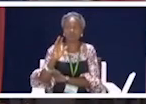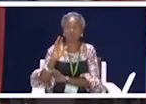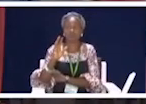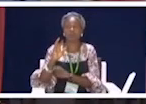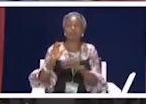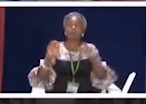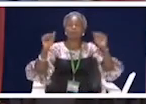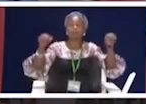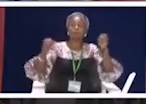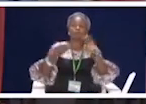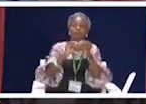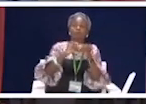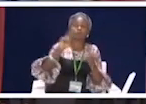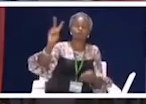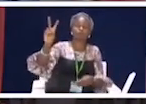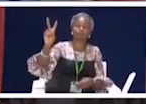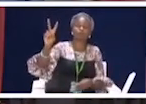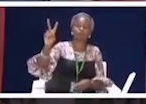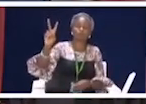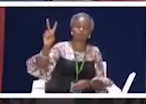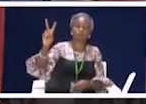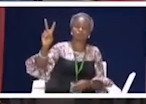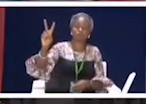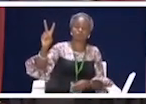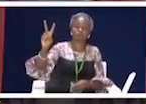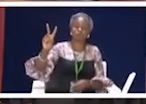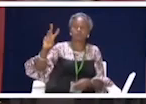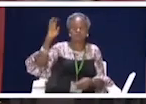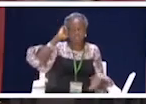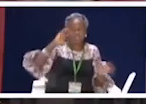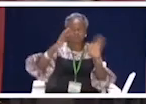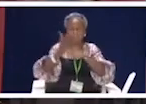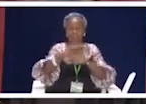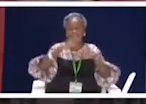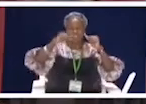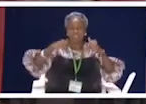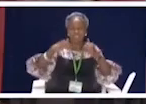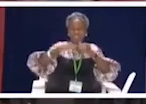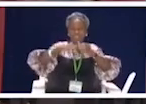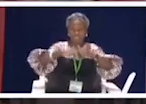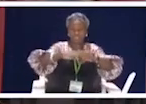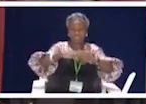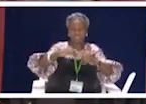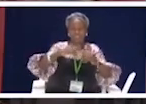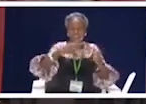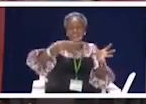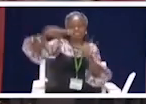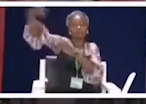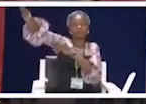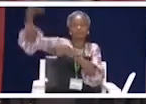Possibility number two, his presence can depart from anyone, God forbid.